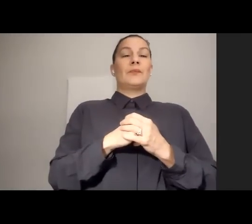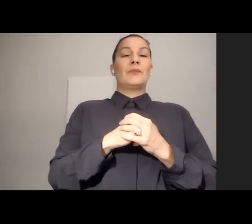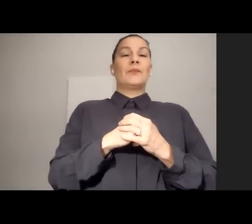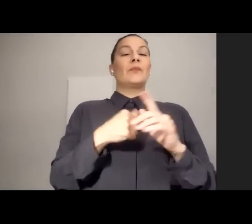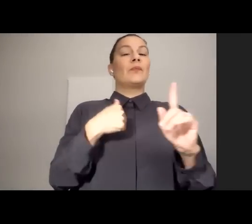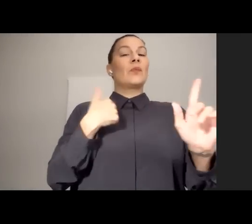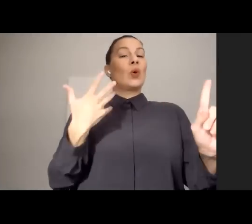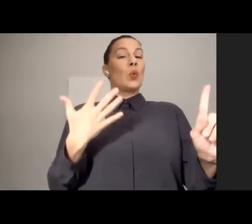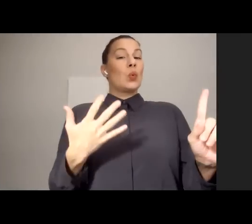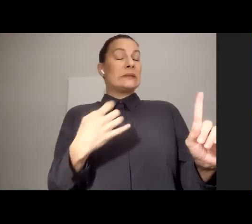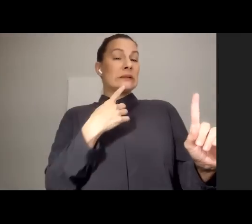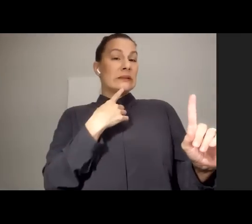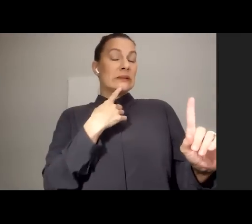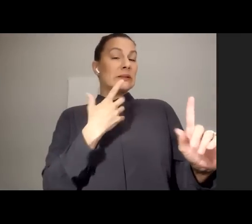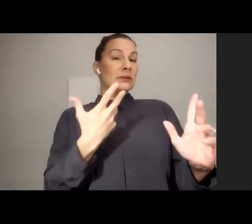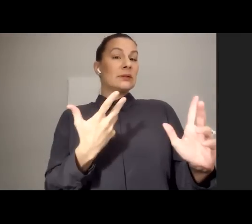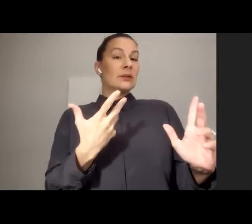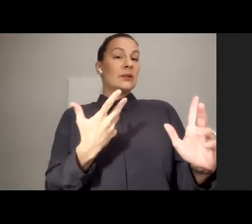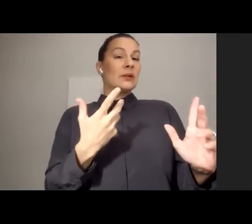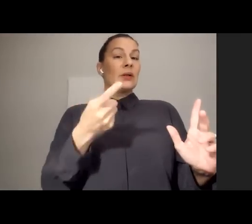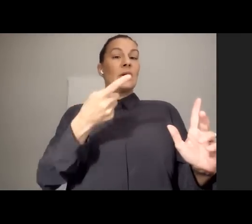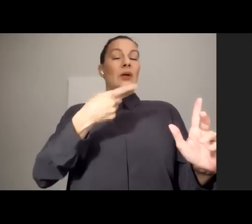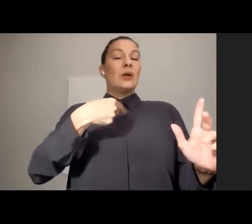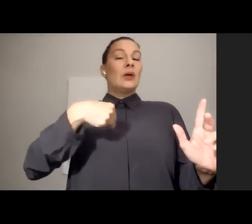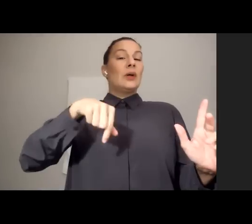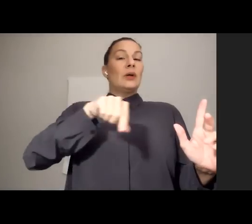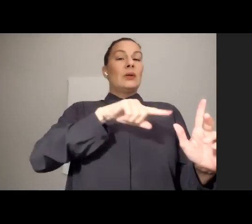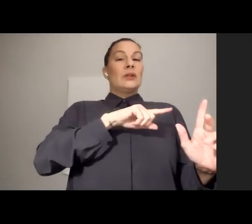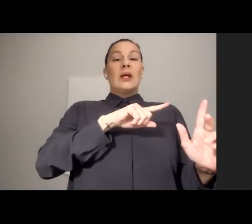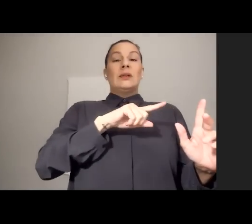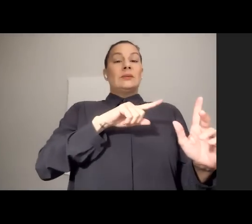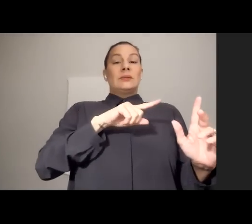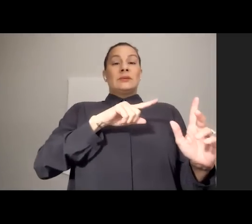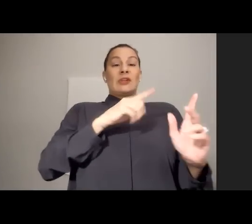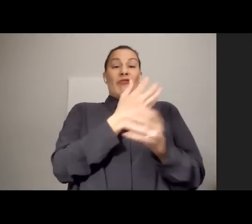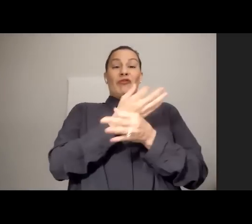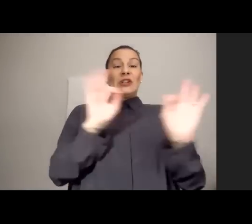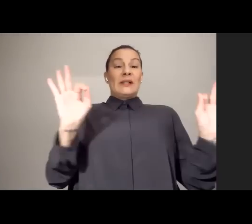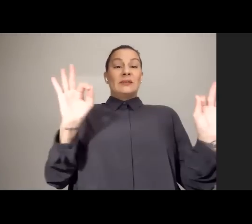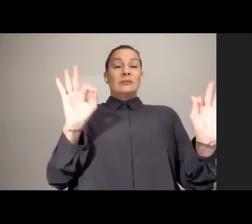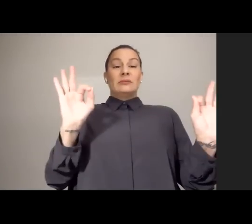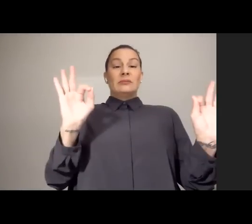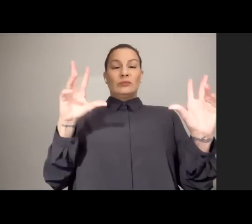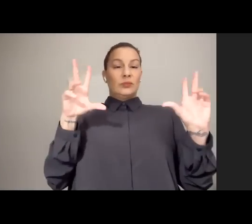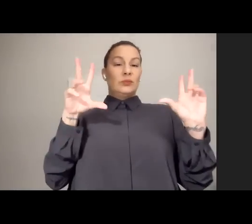want to say, none of us are free until all of us are. So.